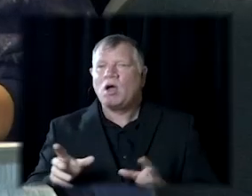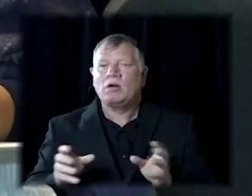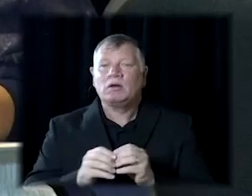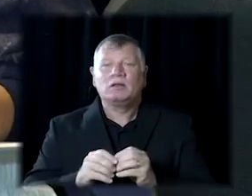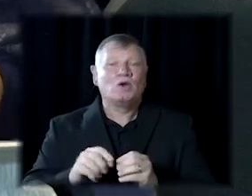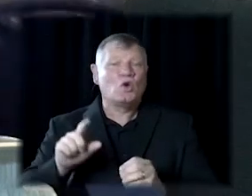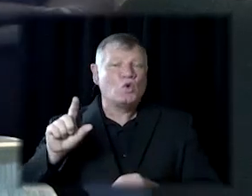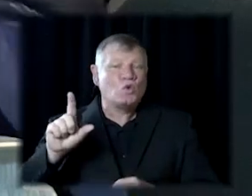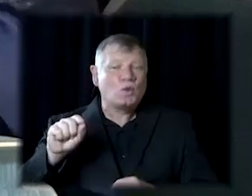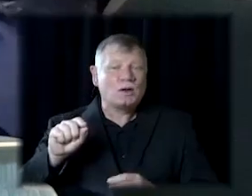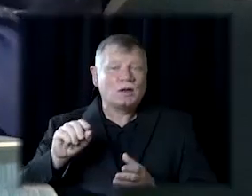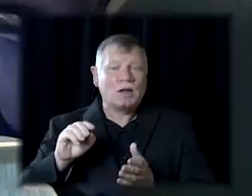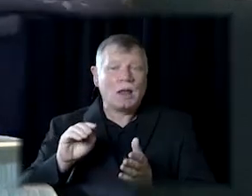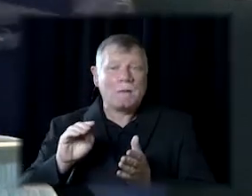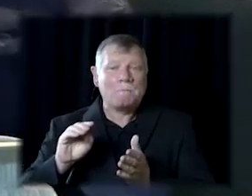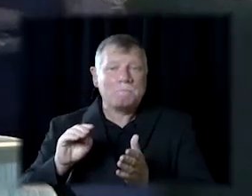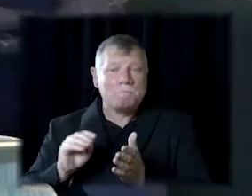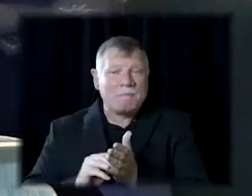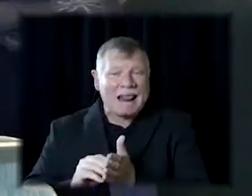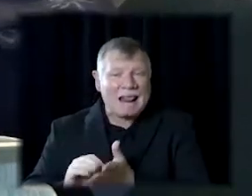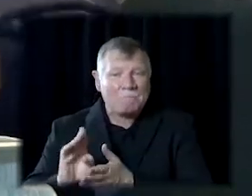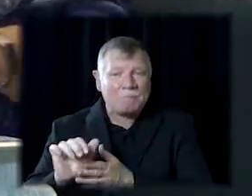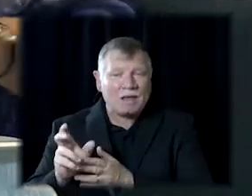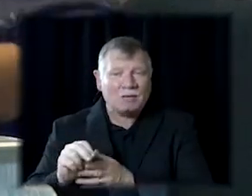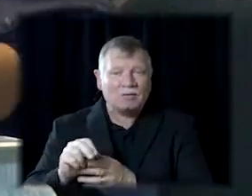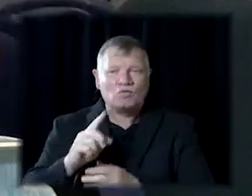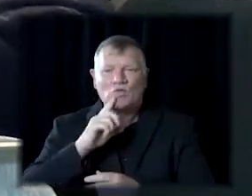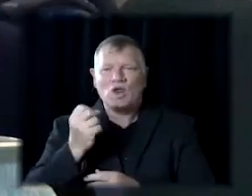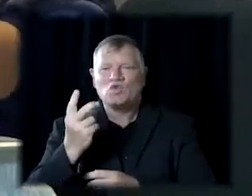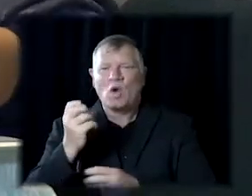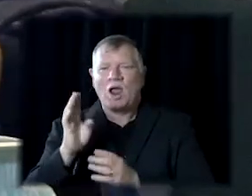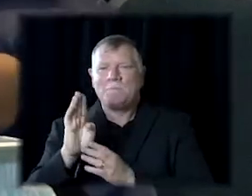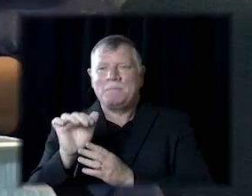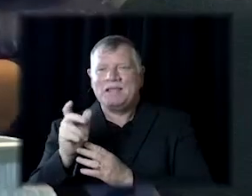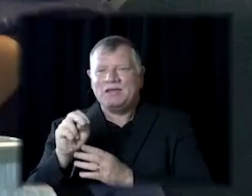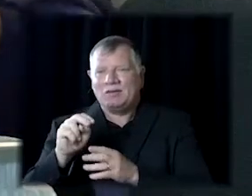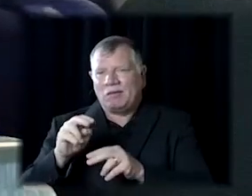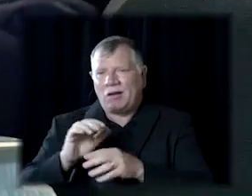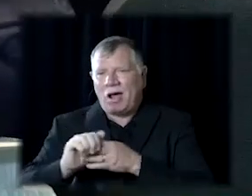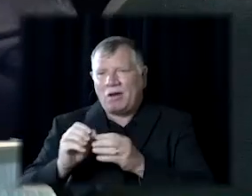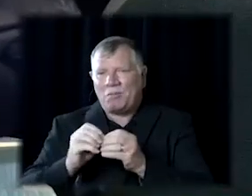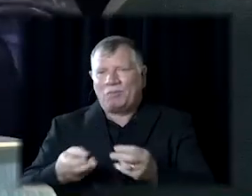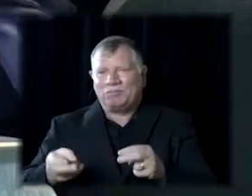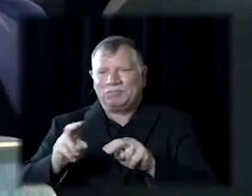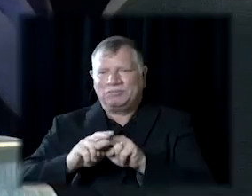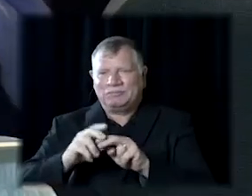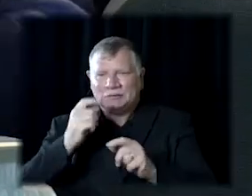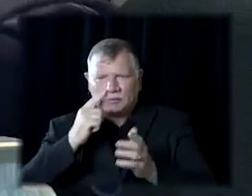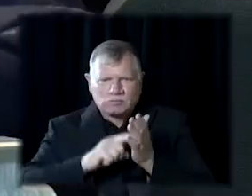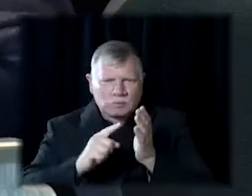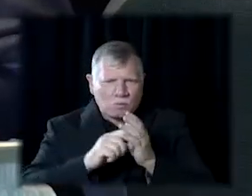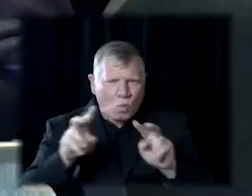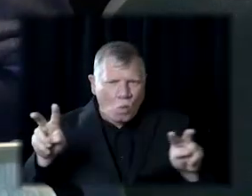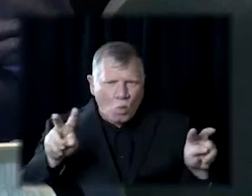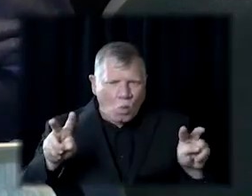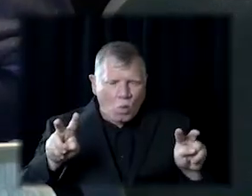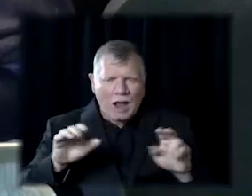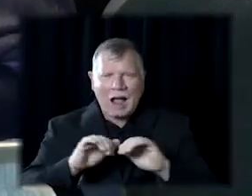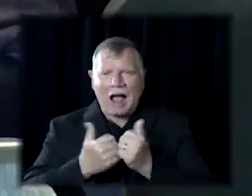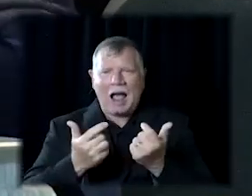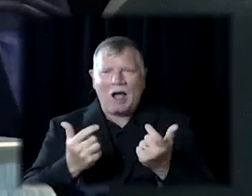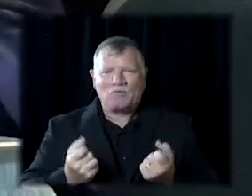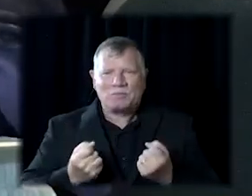$20 billion. So it's an additional $12 billion of spending that we now have visibility of and that we can now track and we can now look at how it's being